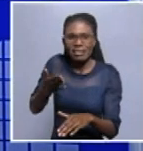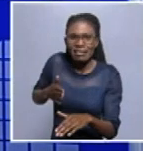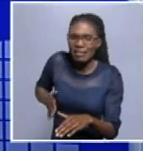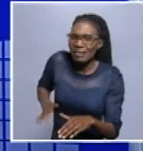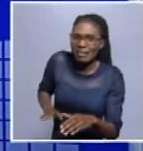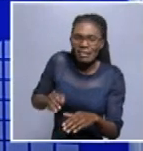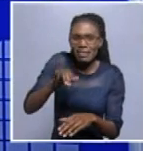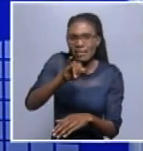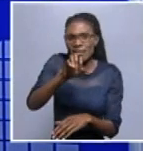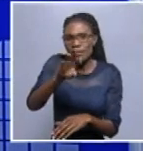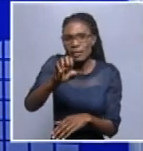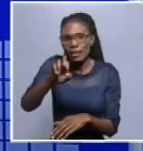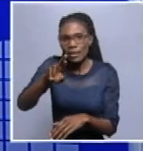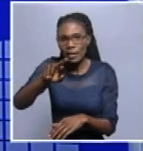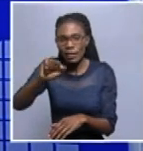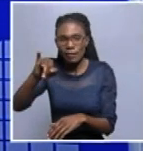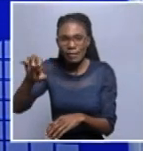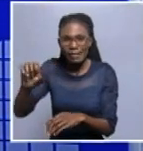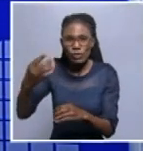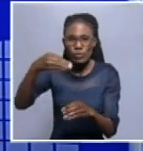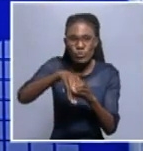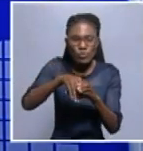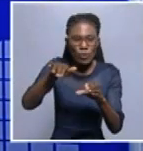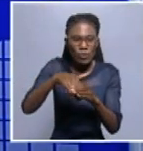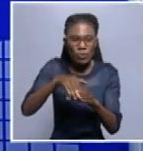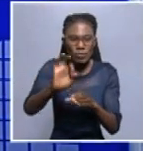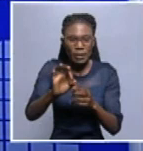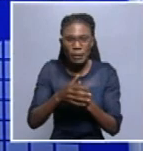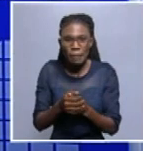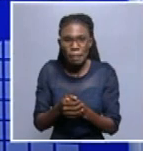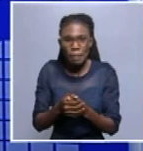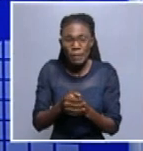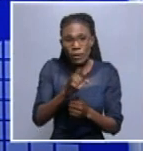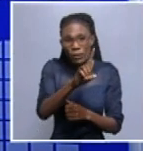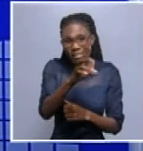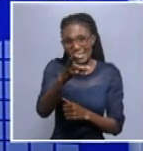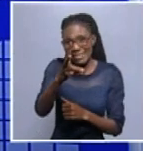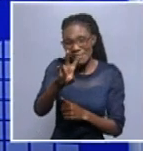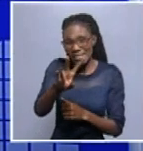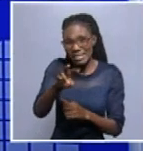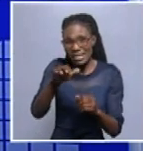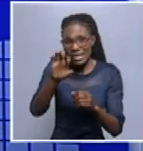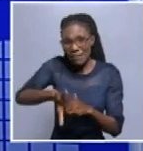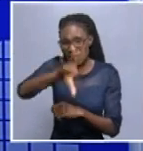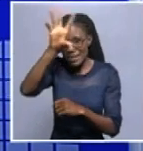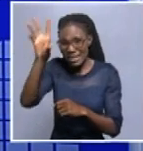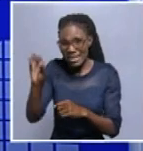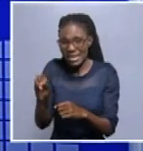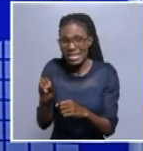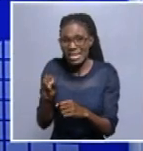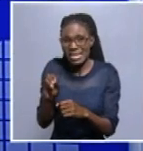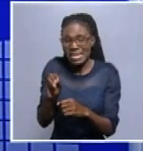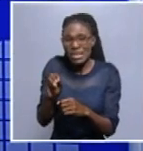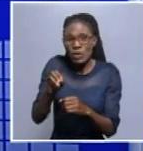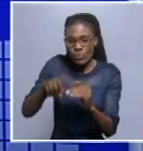admittance in the body, even as observers. Now, so far, 17 African countries have expressed their opposition to